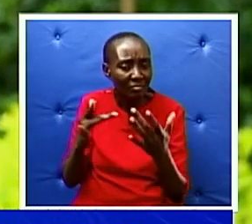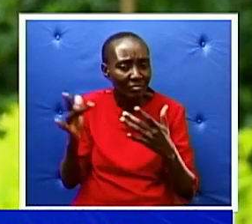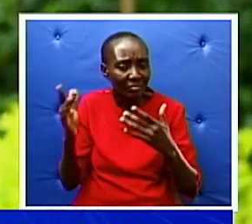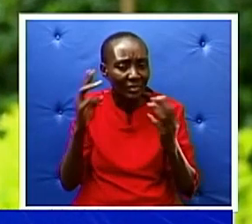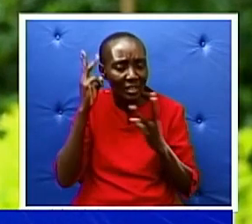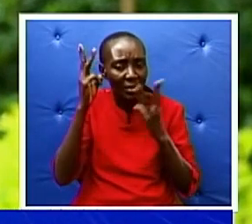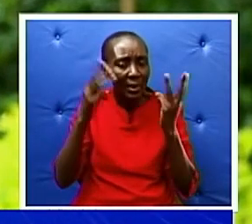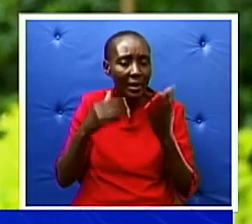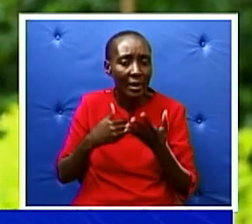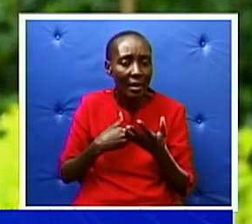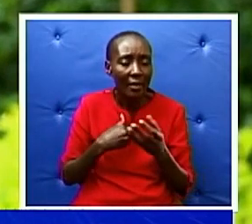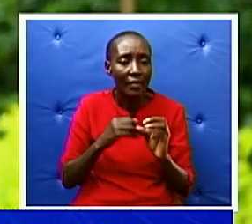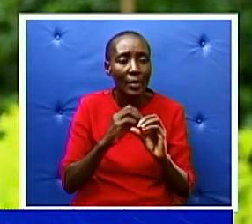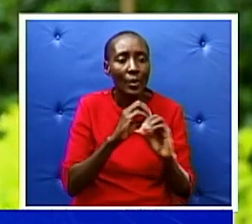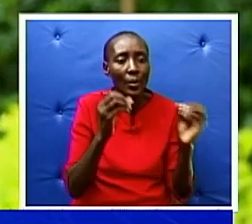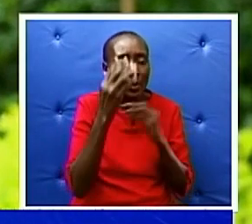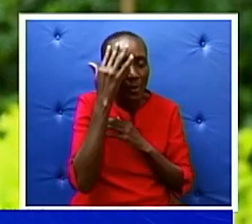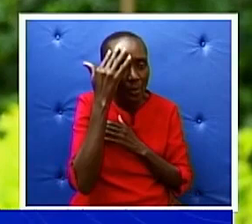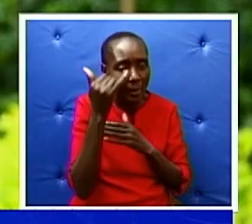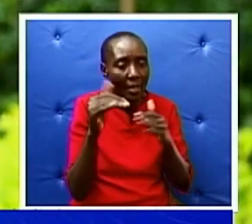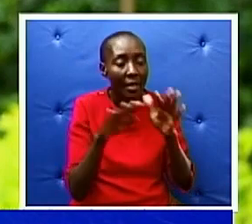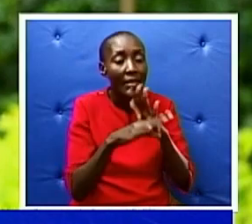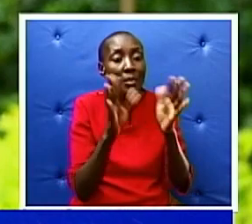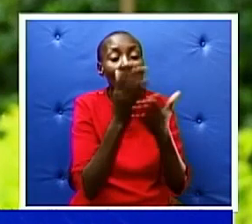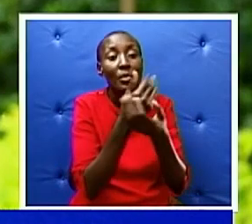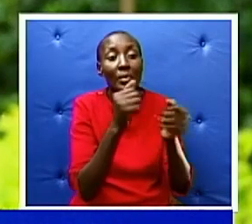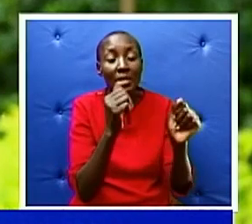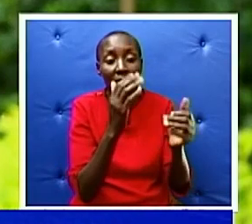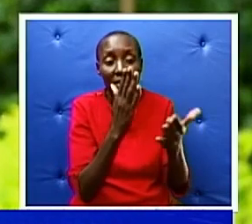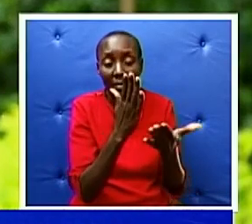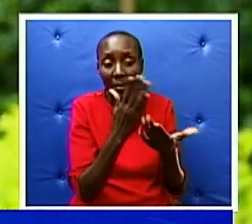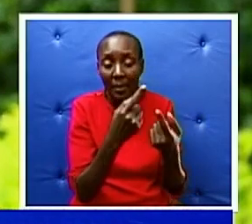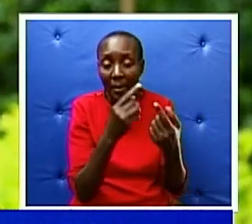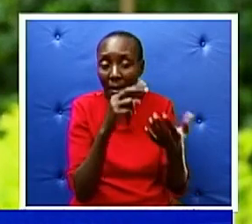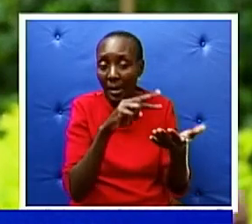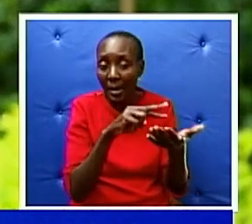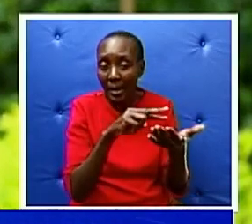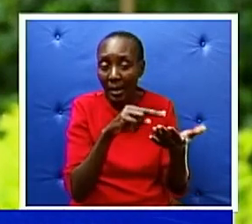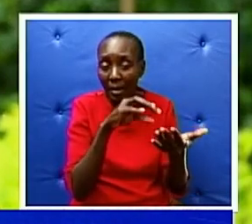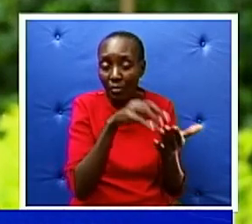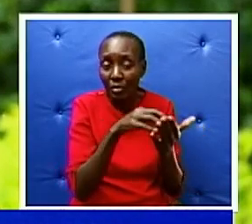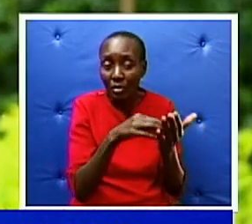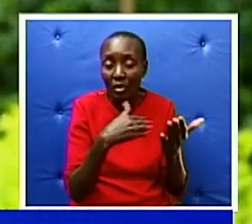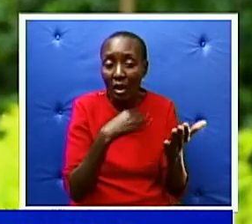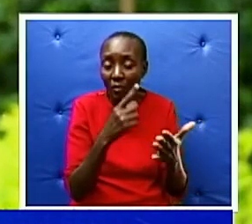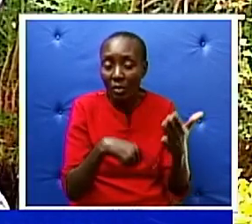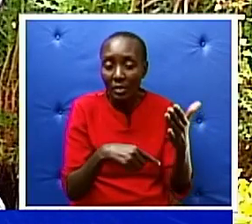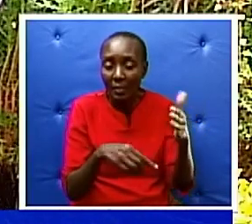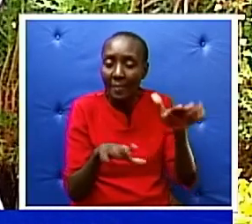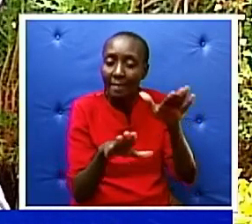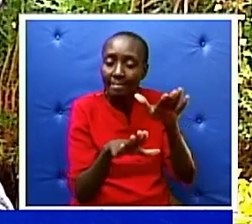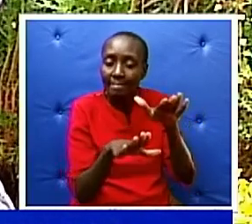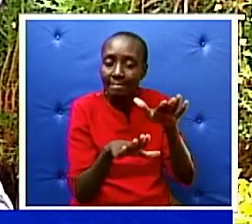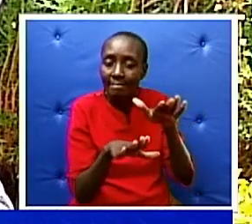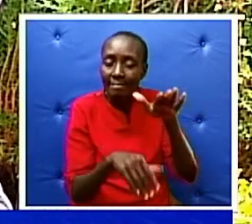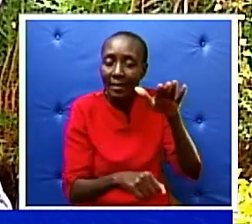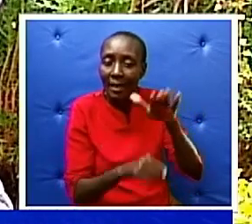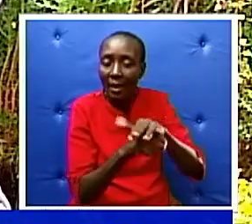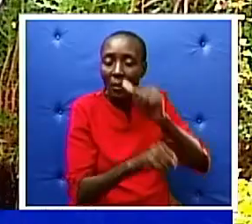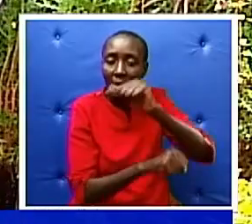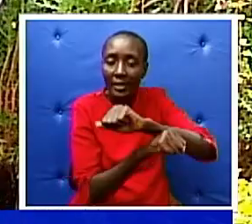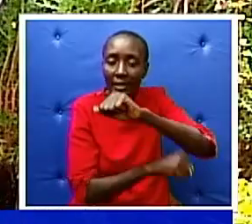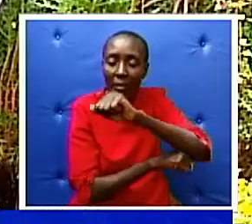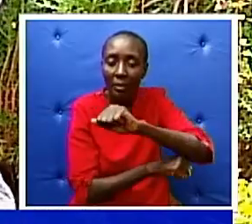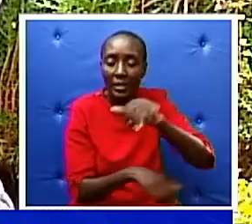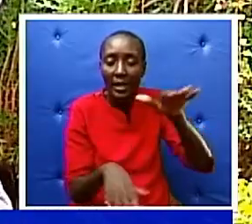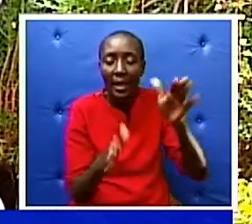deputy president is actually just a principal assistant to the president. He's supposed to be sent to places where the president can't get. So if the president can go